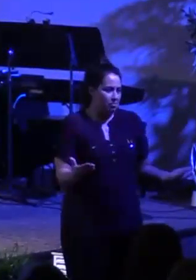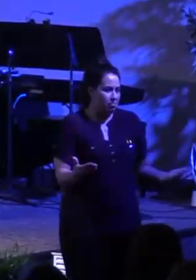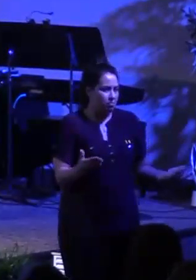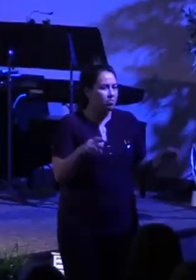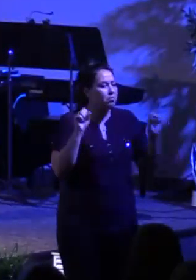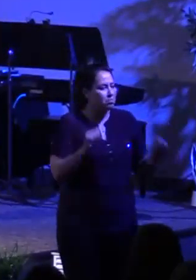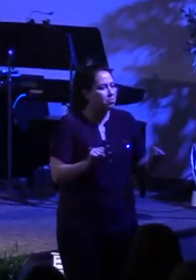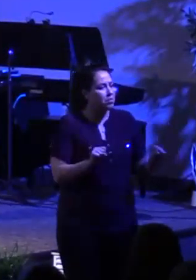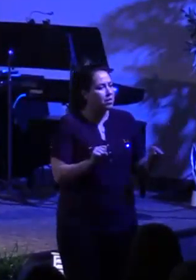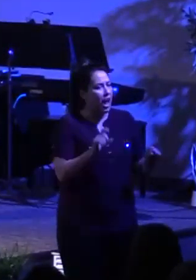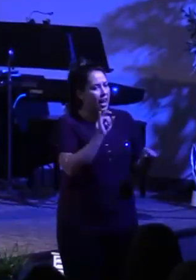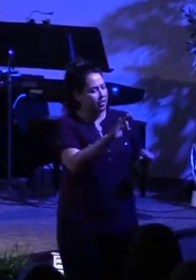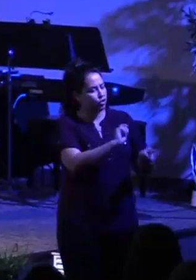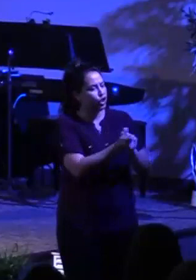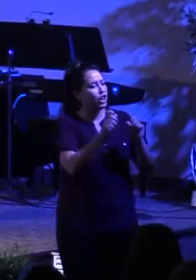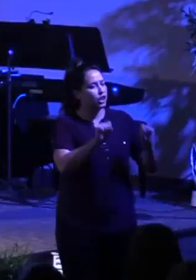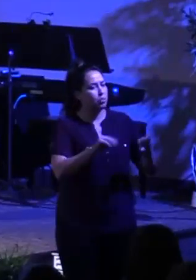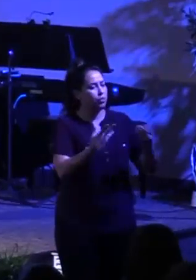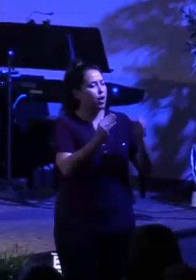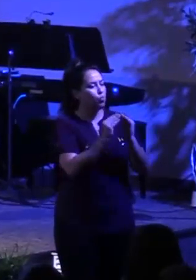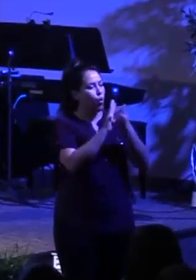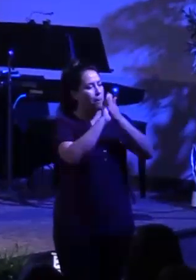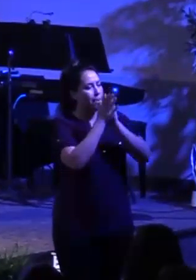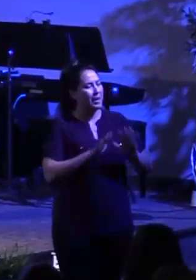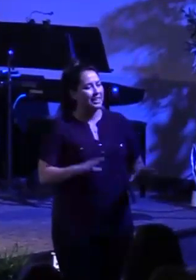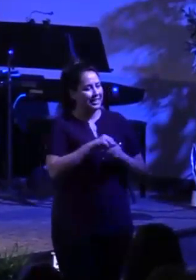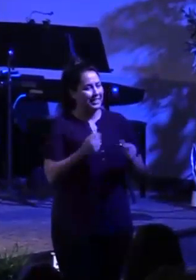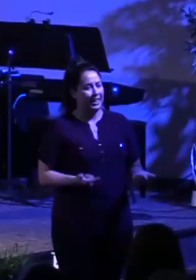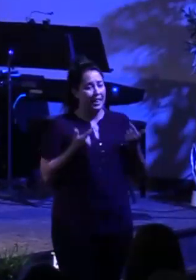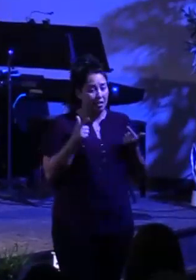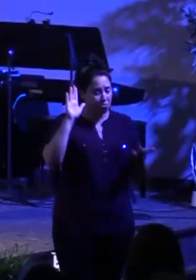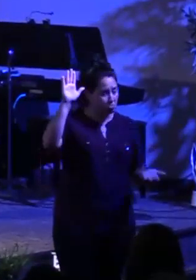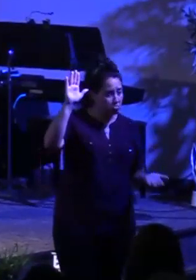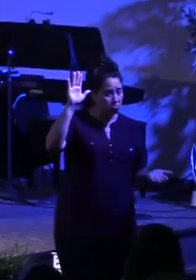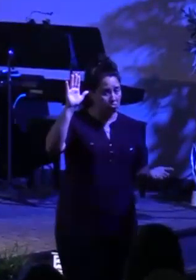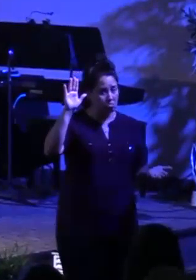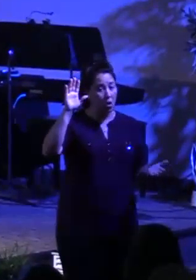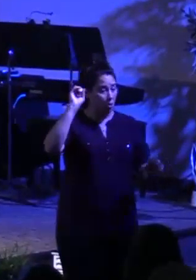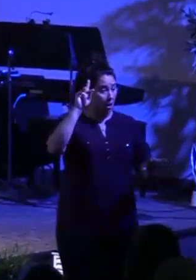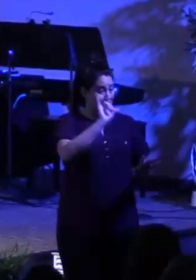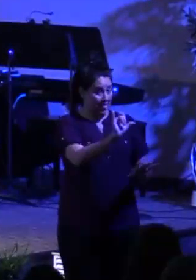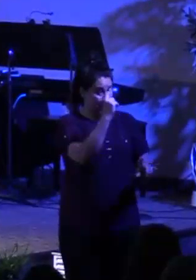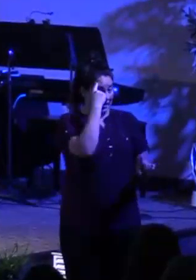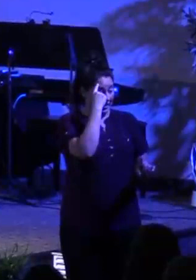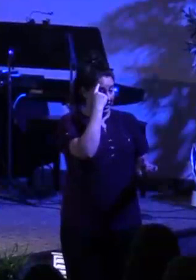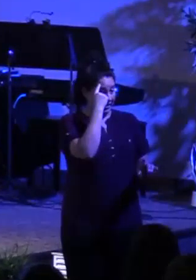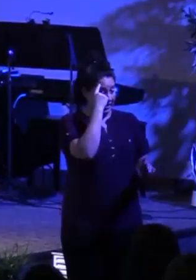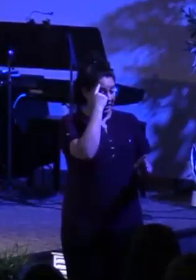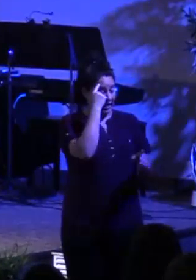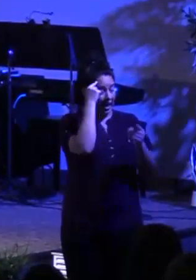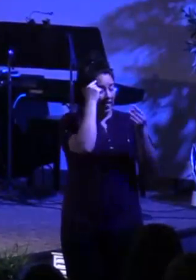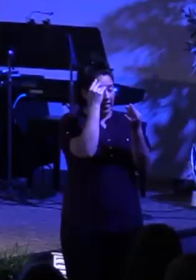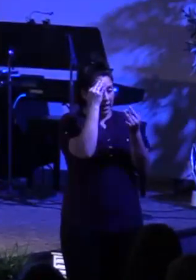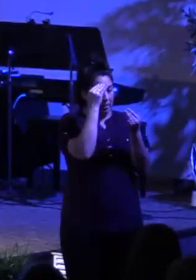that can bring them more peace in life? Raise your hand. At least one thing. Okay, think about that thing and tell